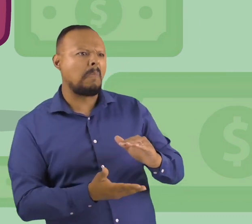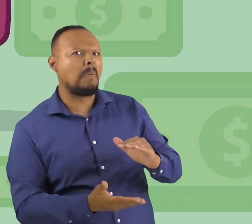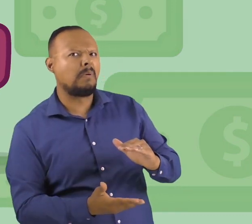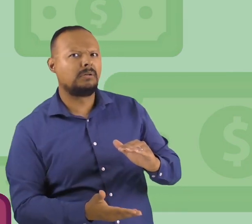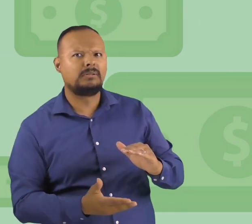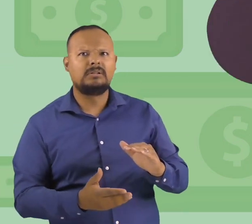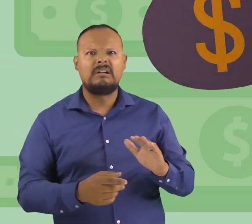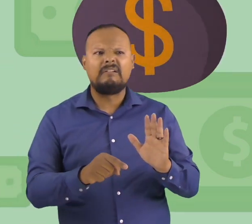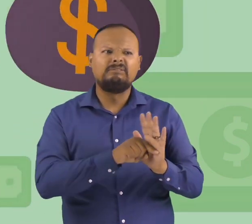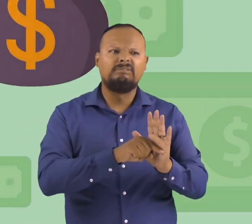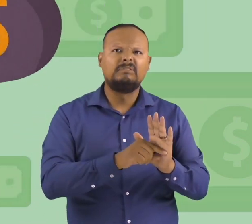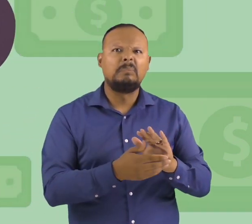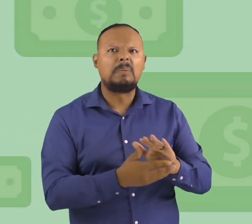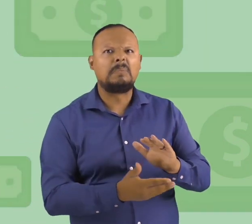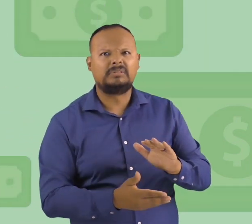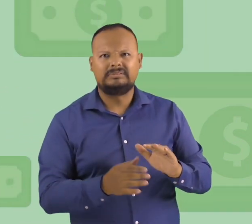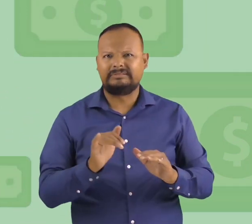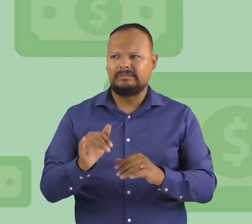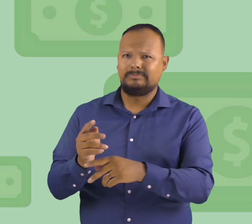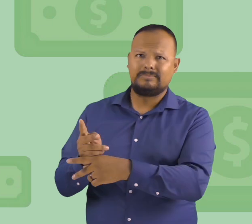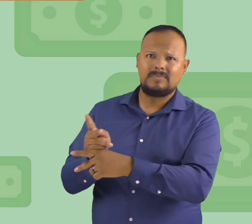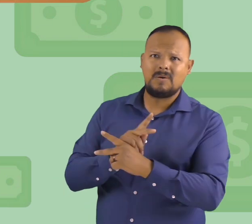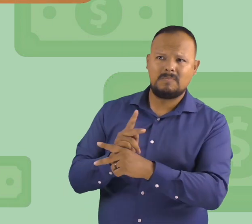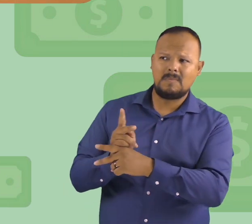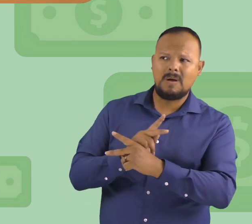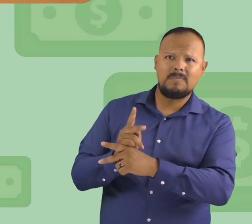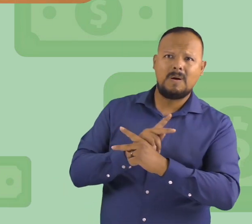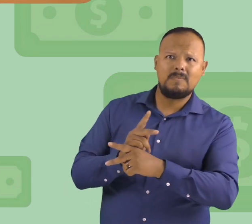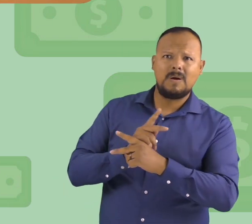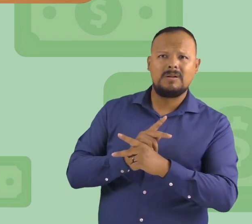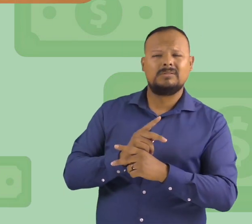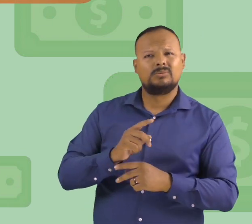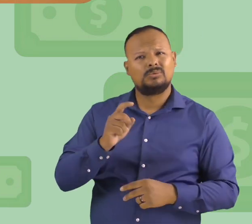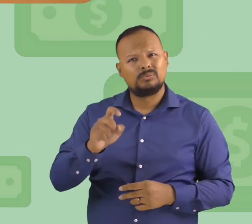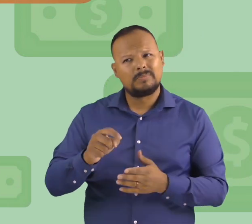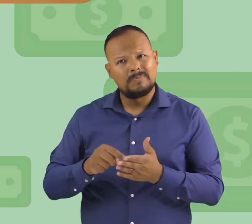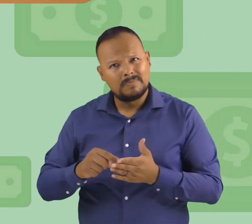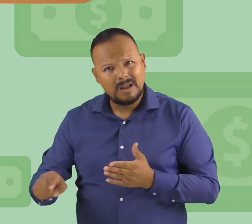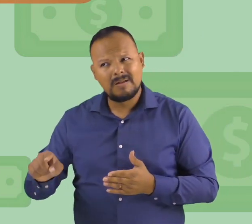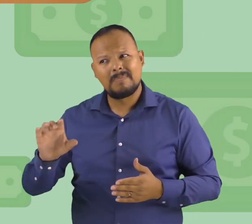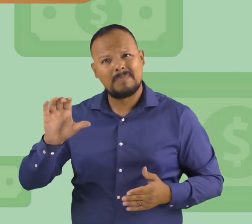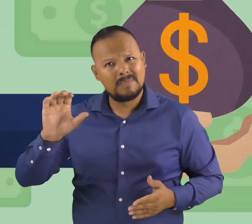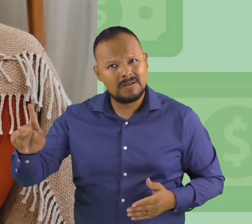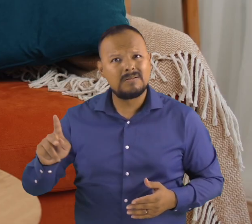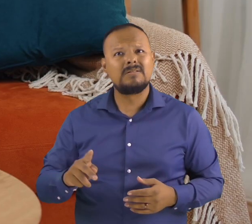Debt is money you borrow from someone that must be repaid.